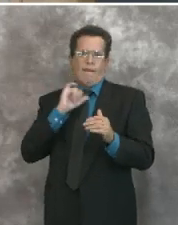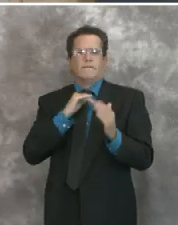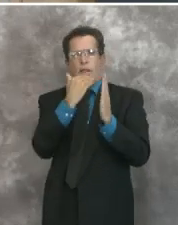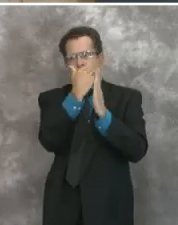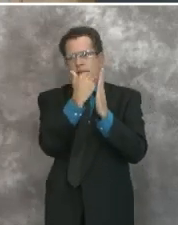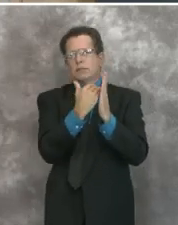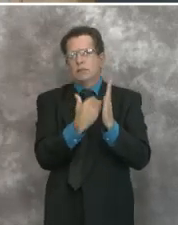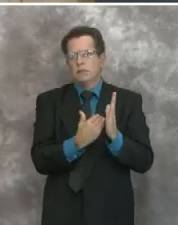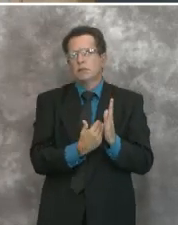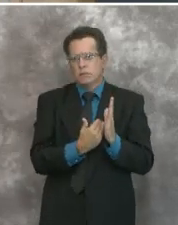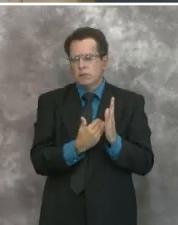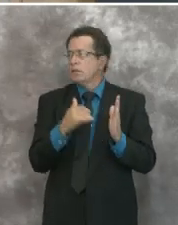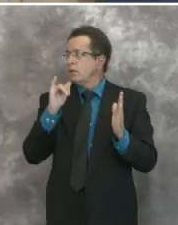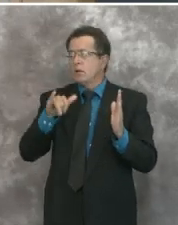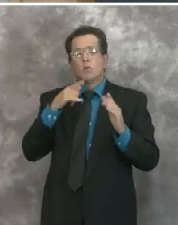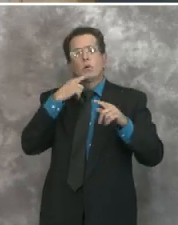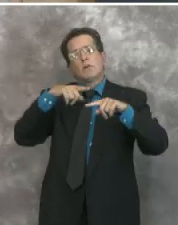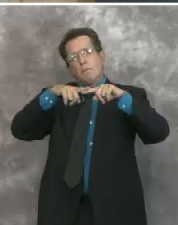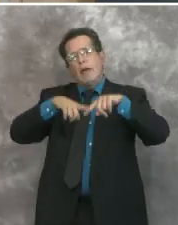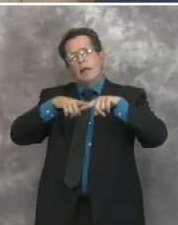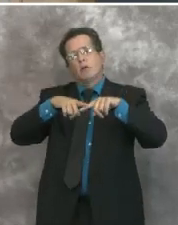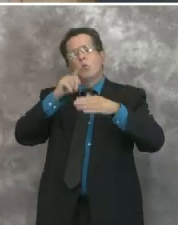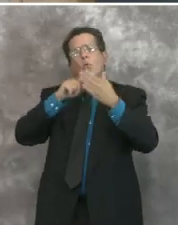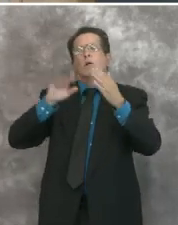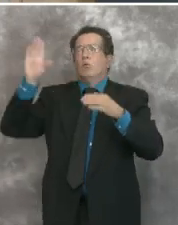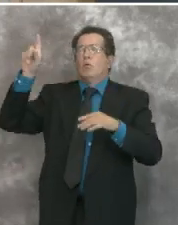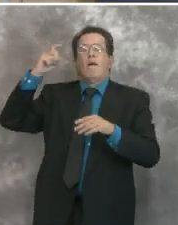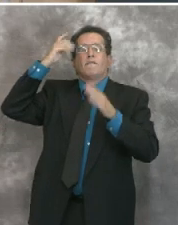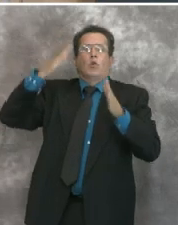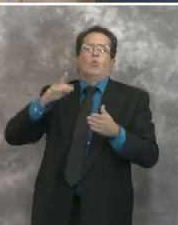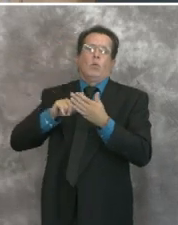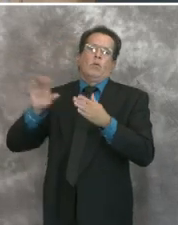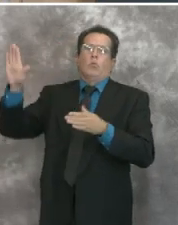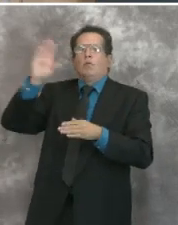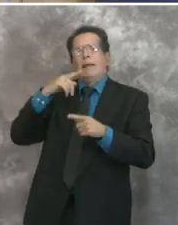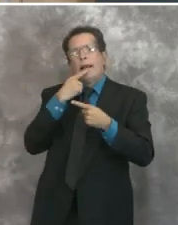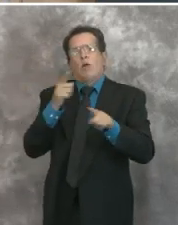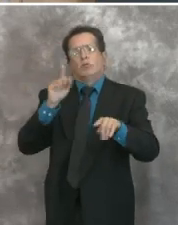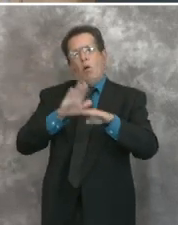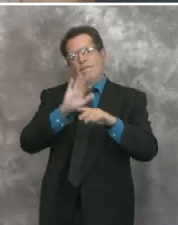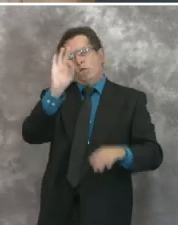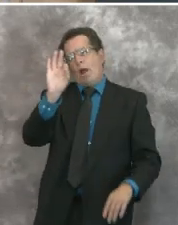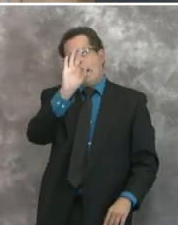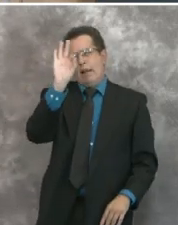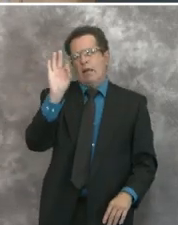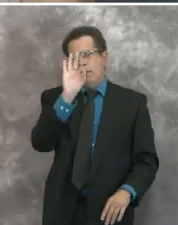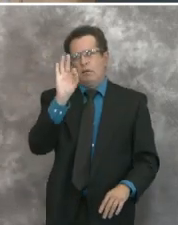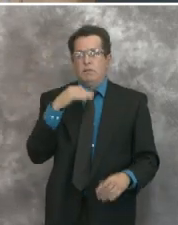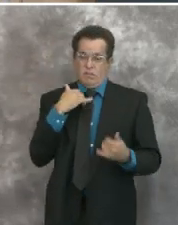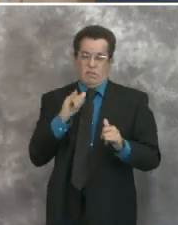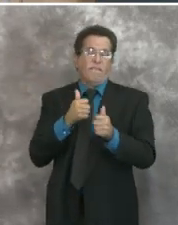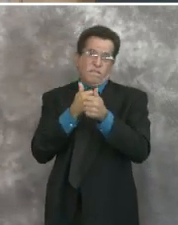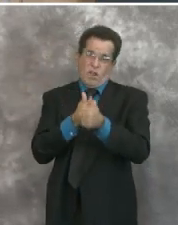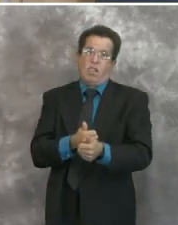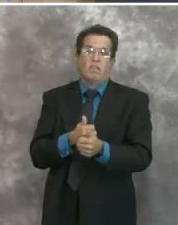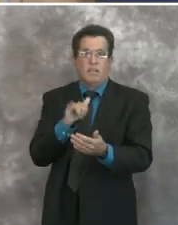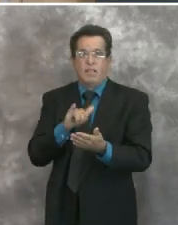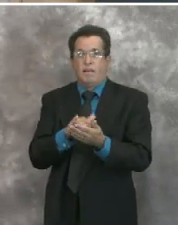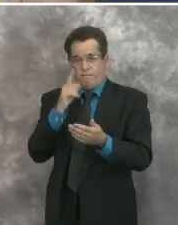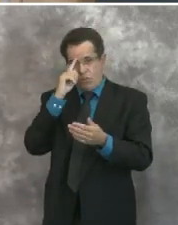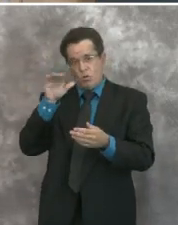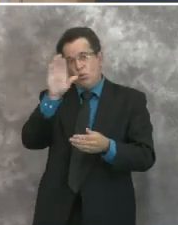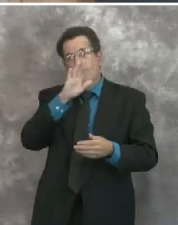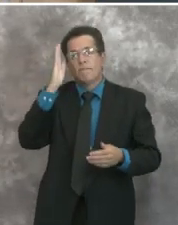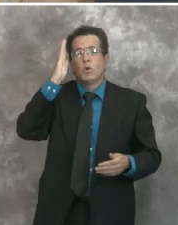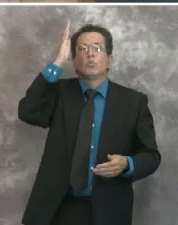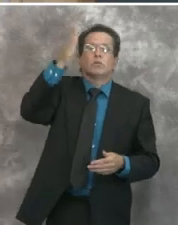be somewhat massaged based on what the governor comes out with on Friday. And those will be incorporated into future